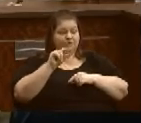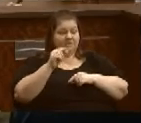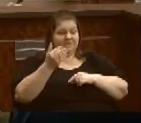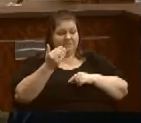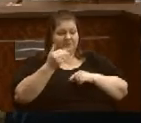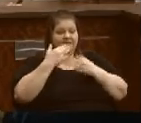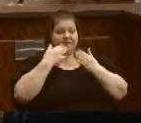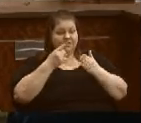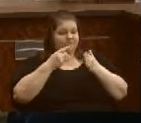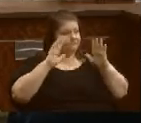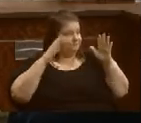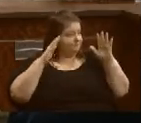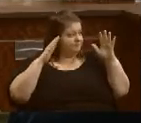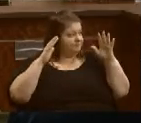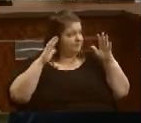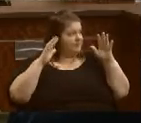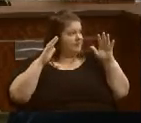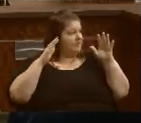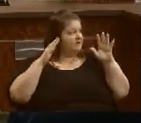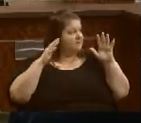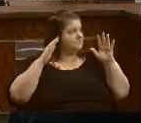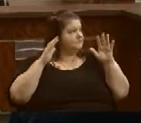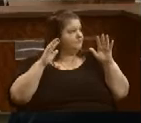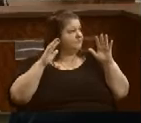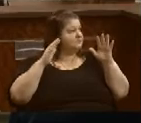for your service.